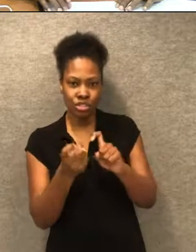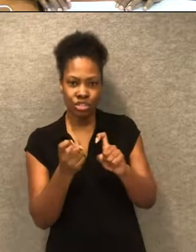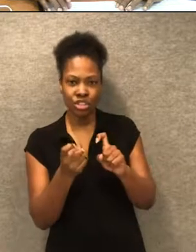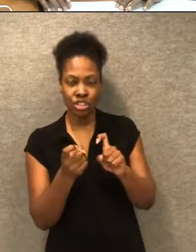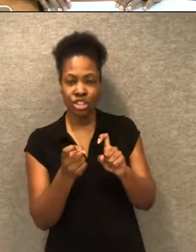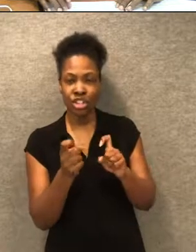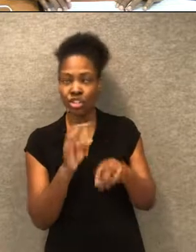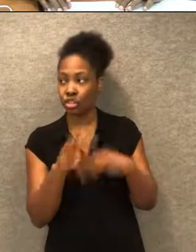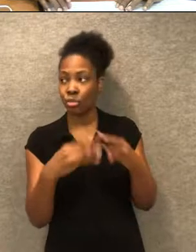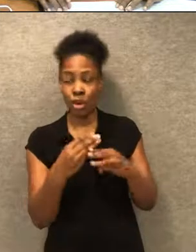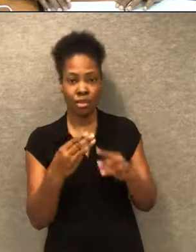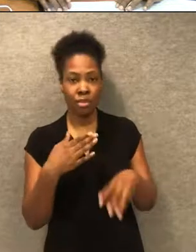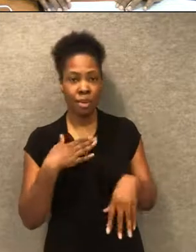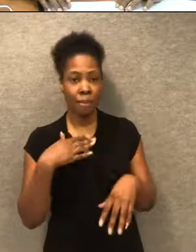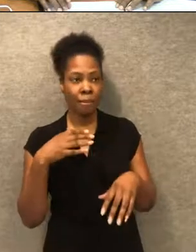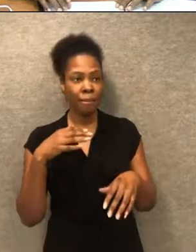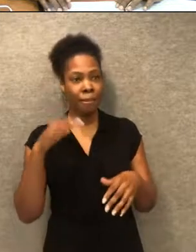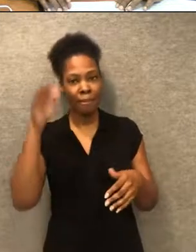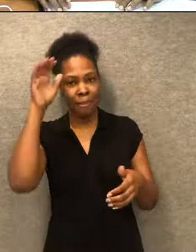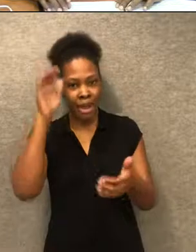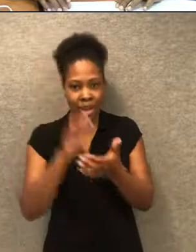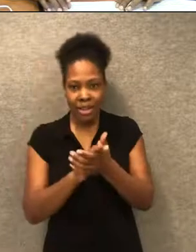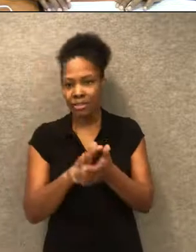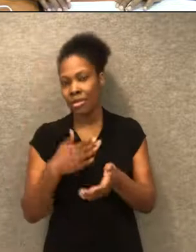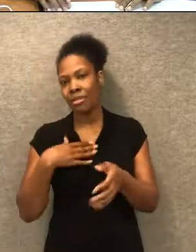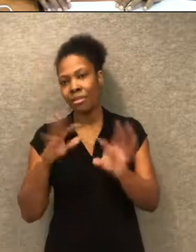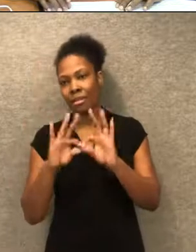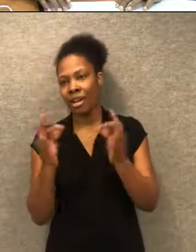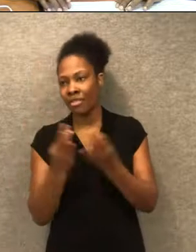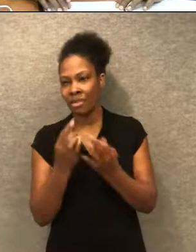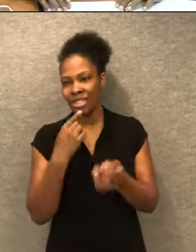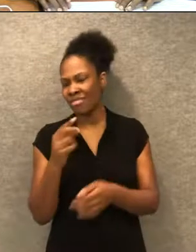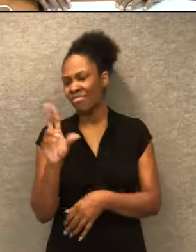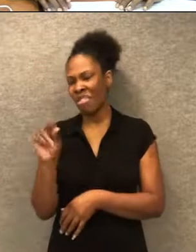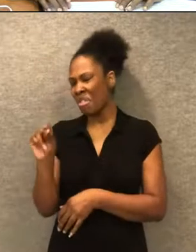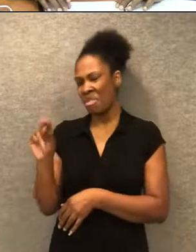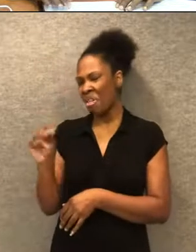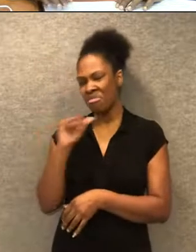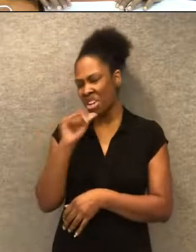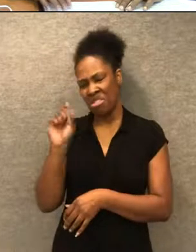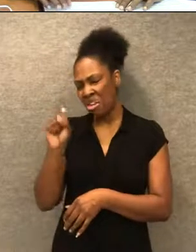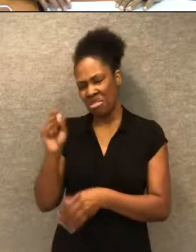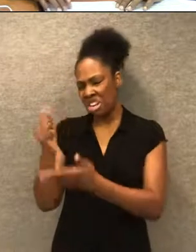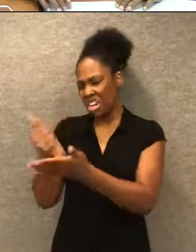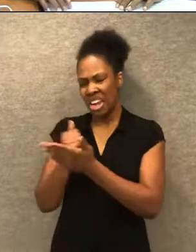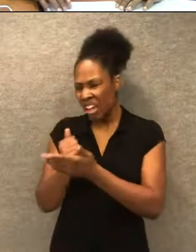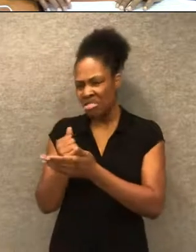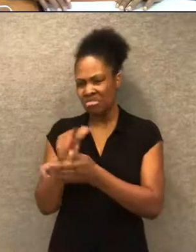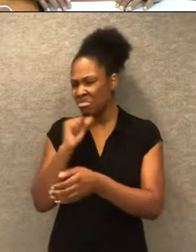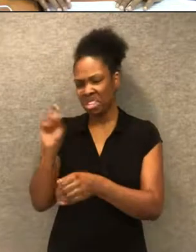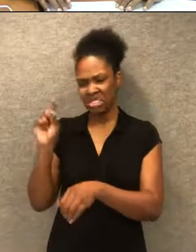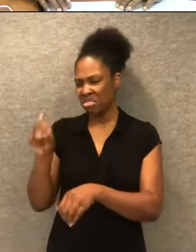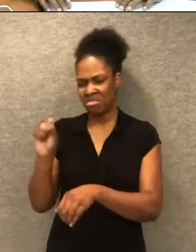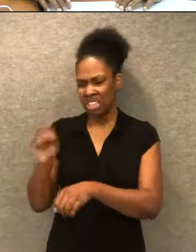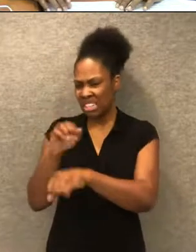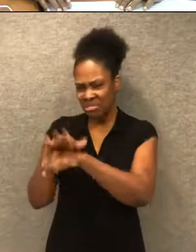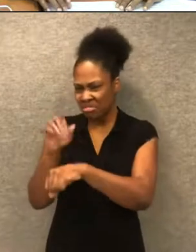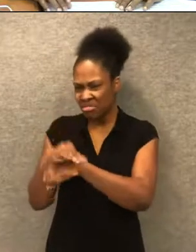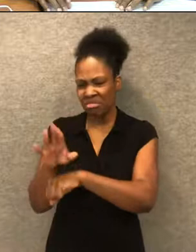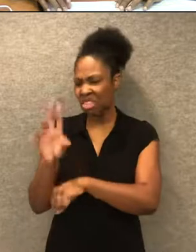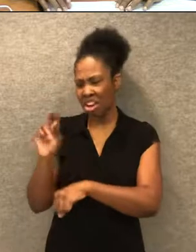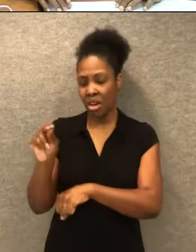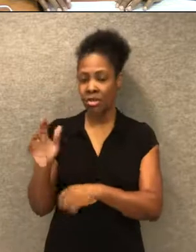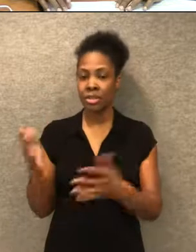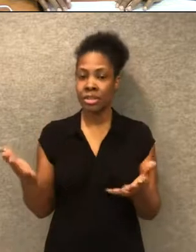My husband, my family, they're like, no, we don't need to go talk to a psychologist. And I'm like, come on, like, we all